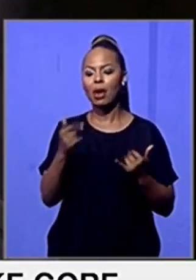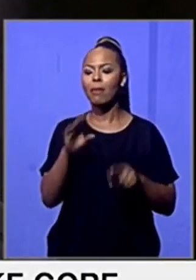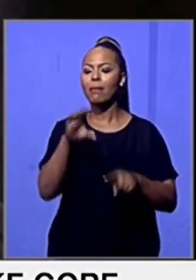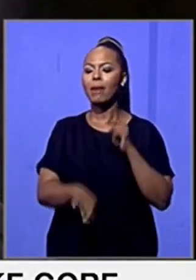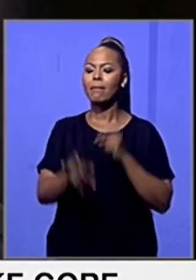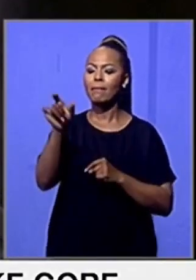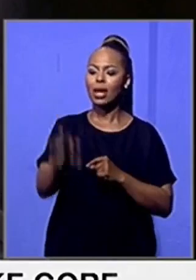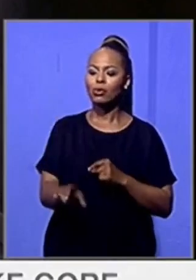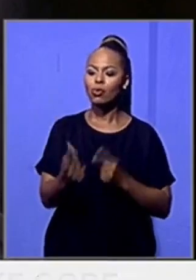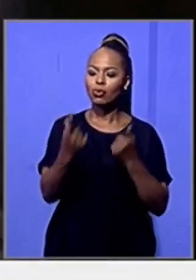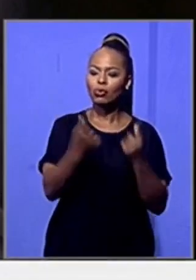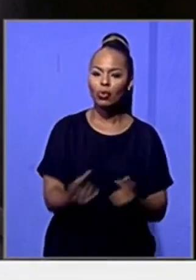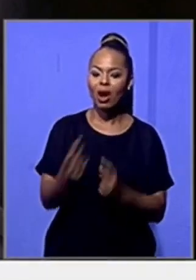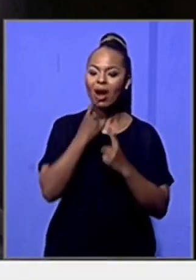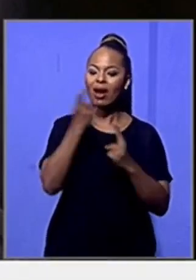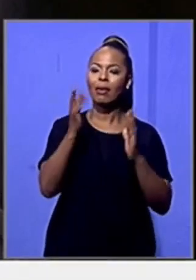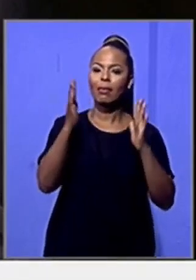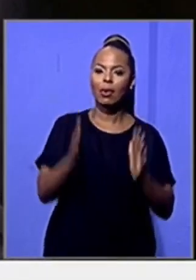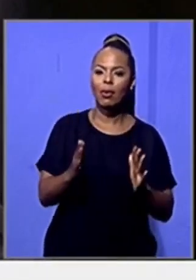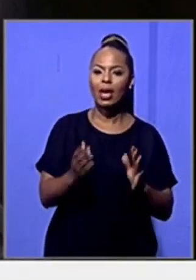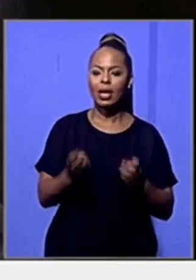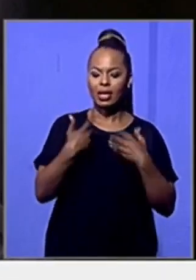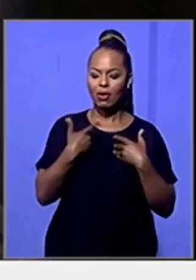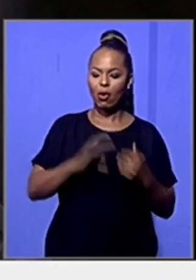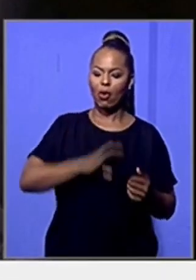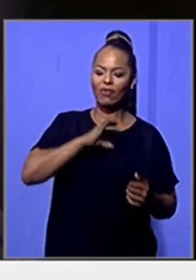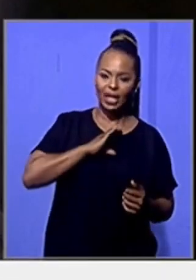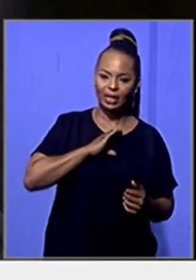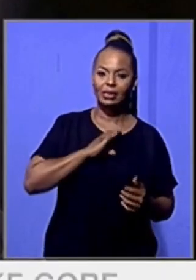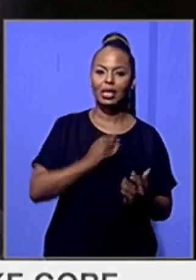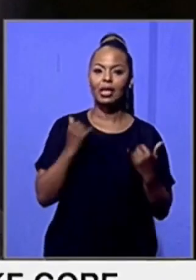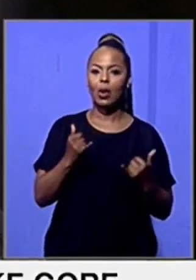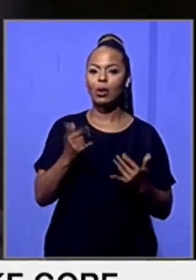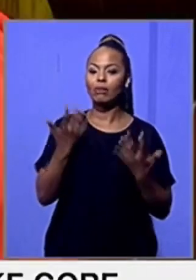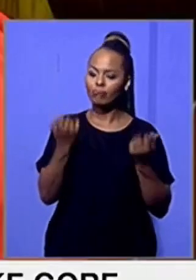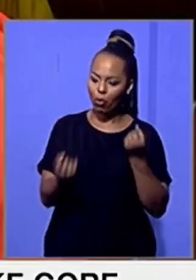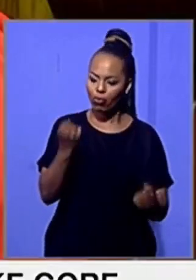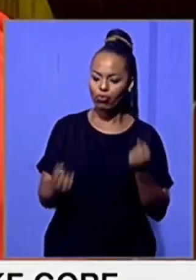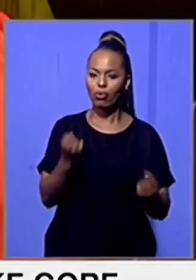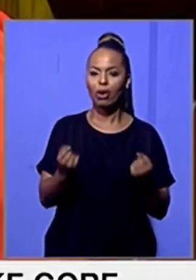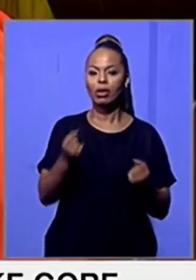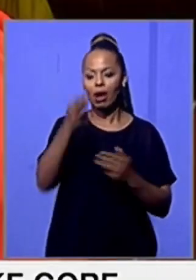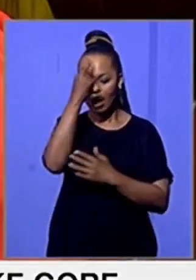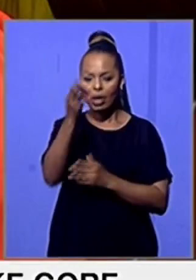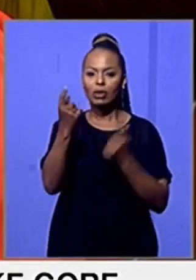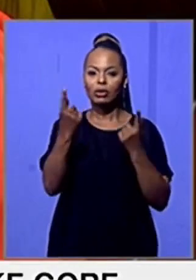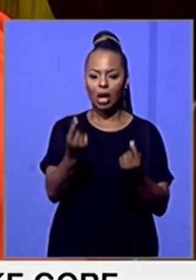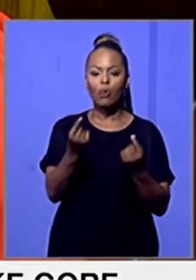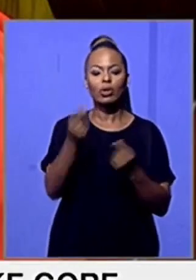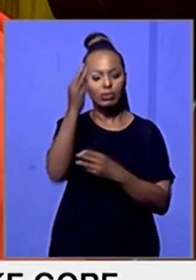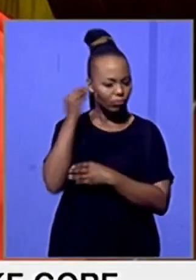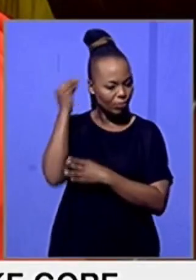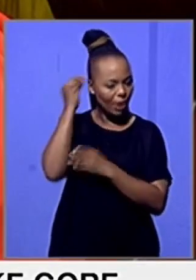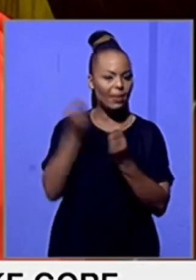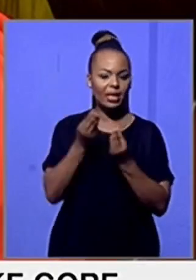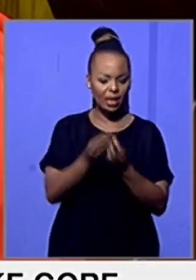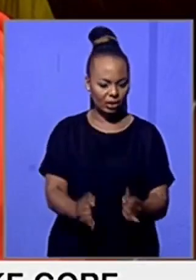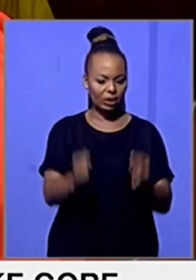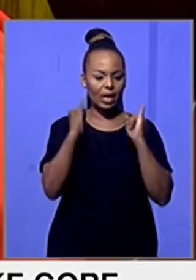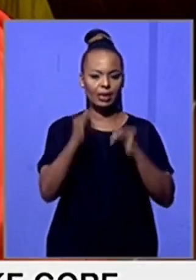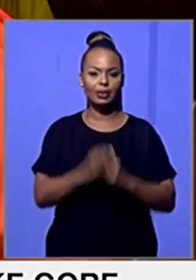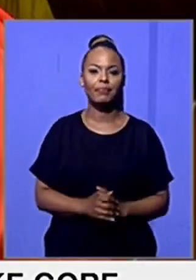it gives whistleblowers the confidence to say that the state is taking things seriously. Go na le tsholofelo ya